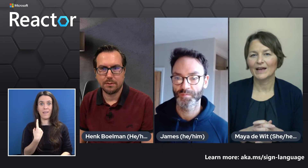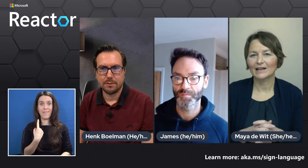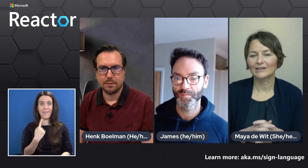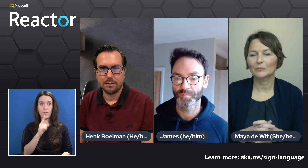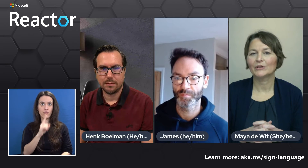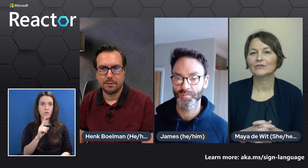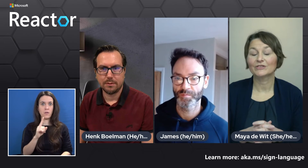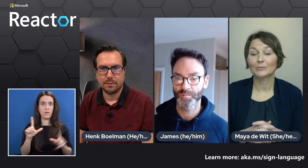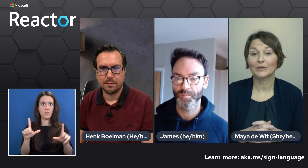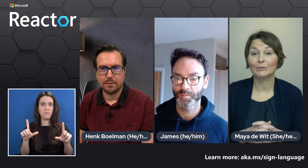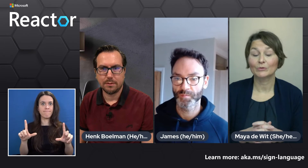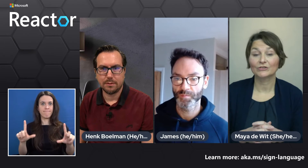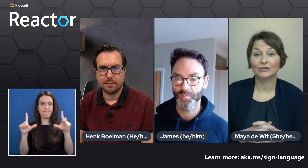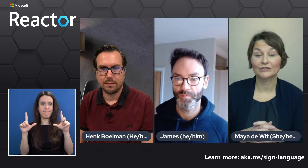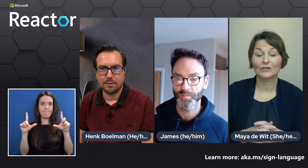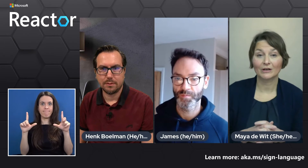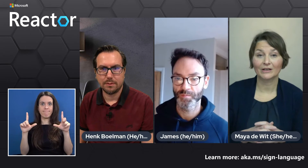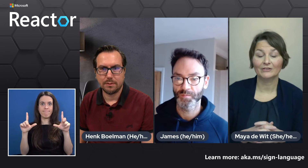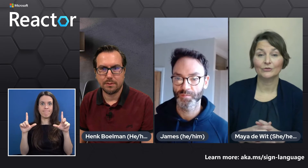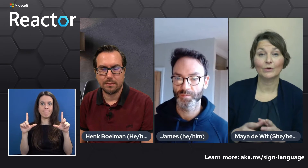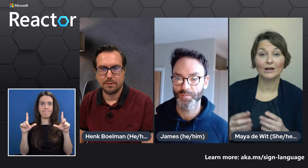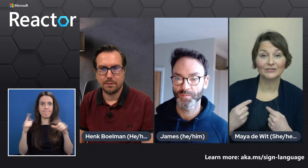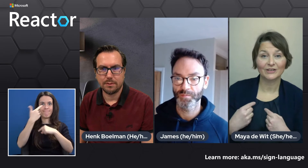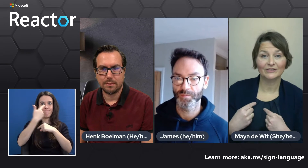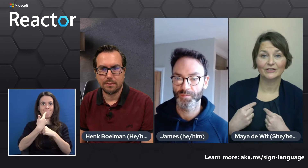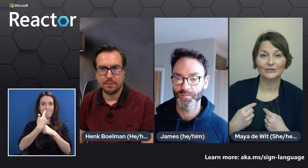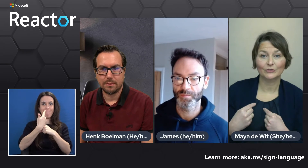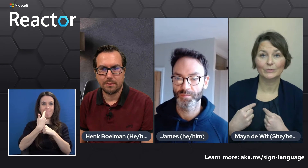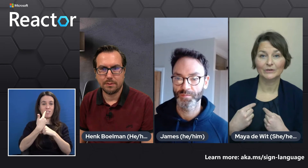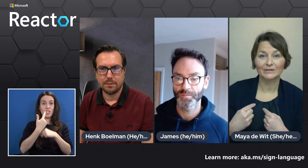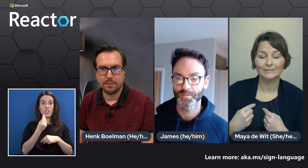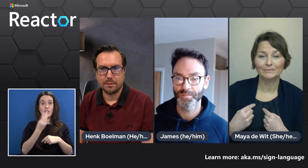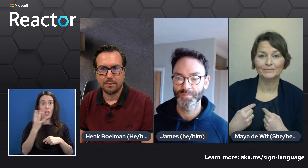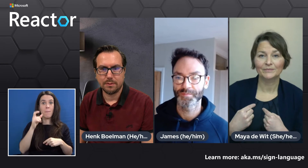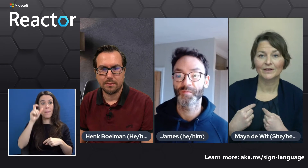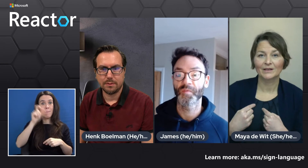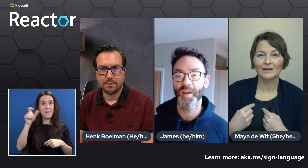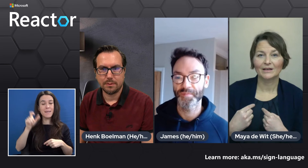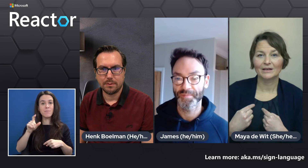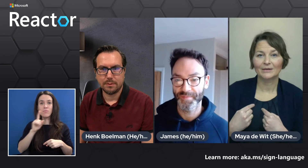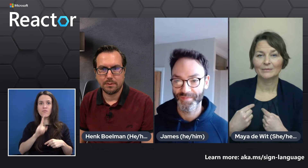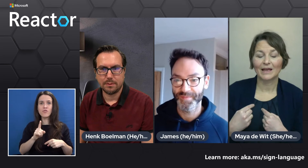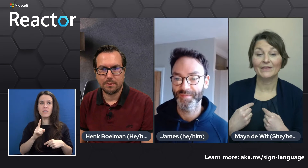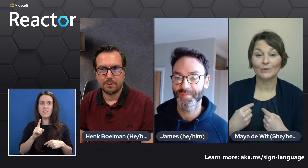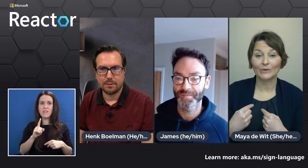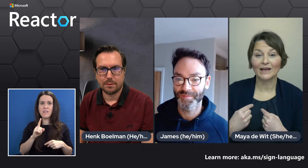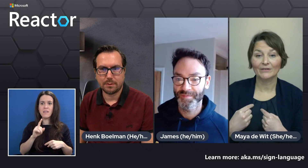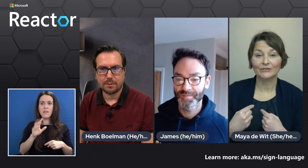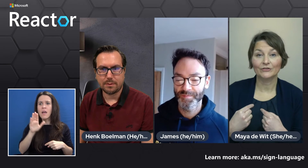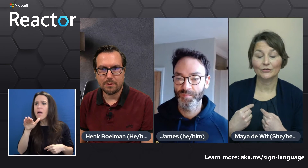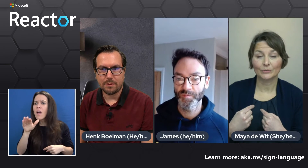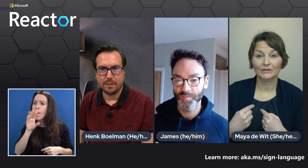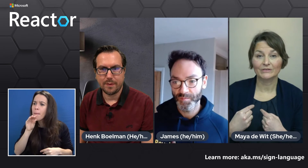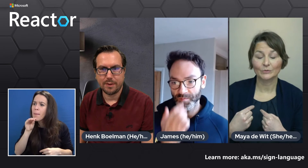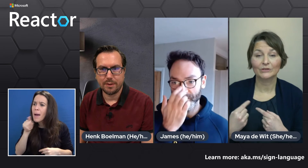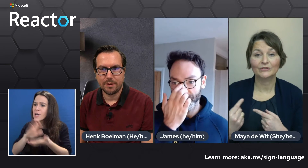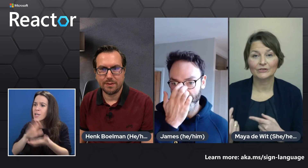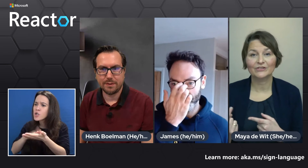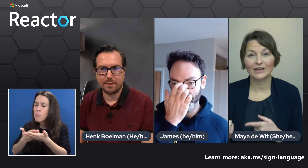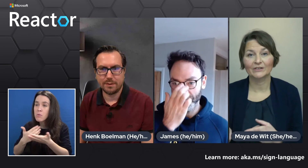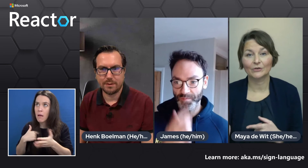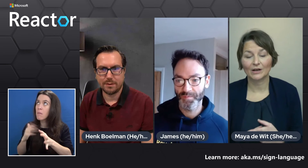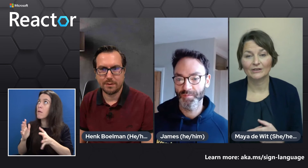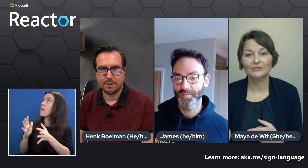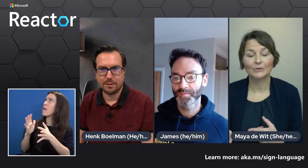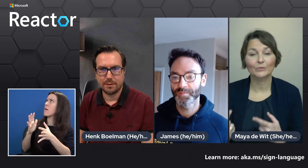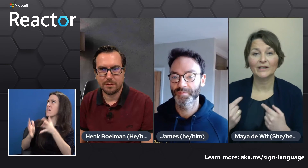we've had experience that people would start talking to us as an interpreter. Right. And then we have to interpret what they're